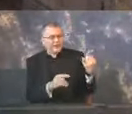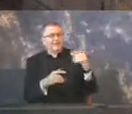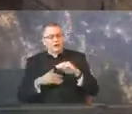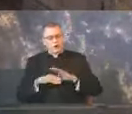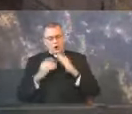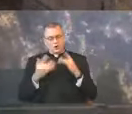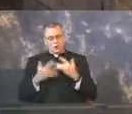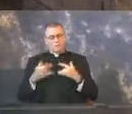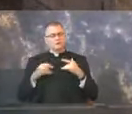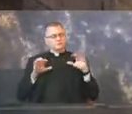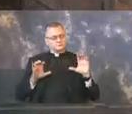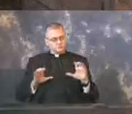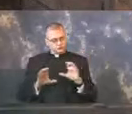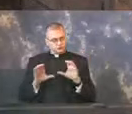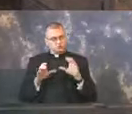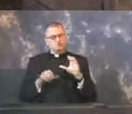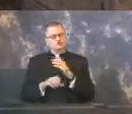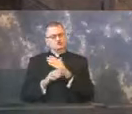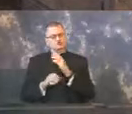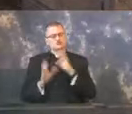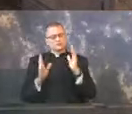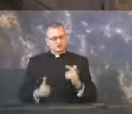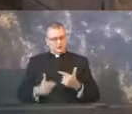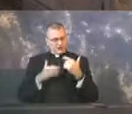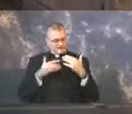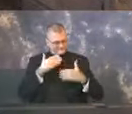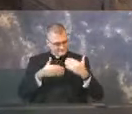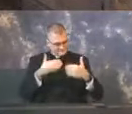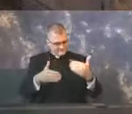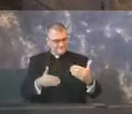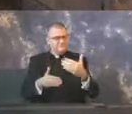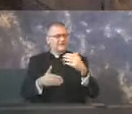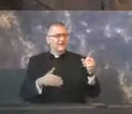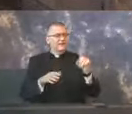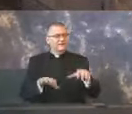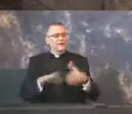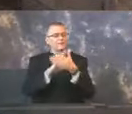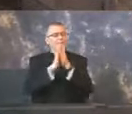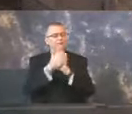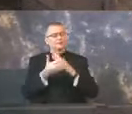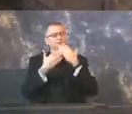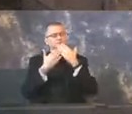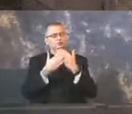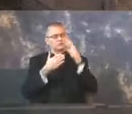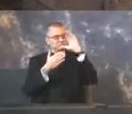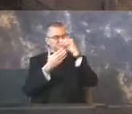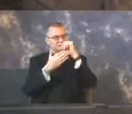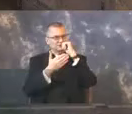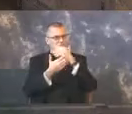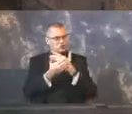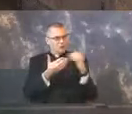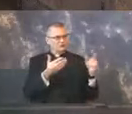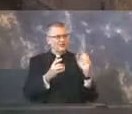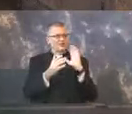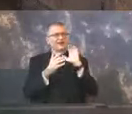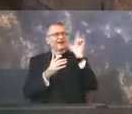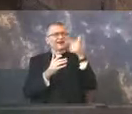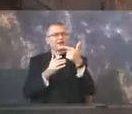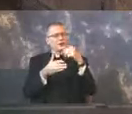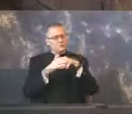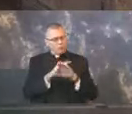labors of the Christian life, and made worthy of adoption as your sons and daughters, they may rejoice to be born